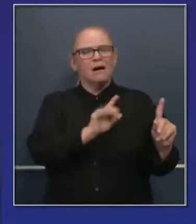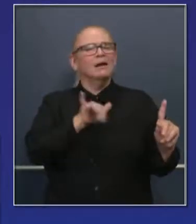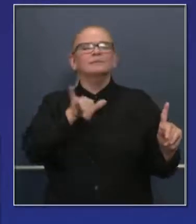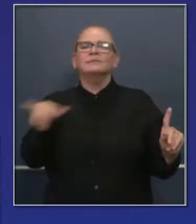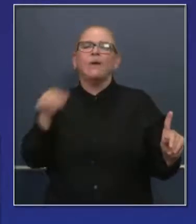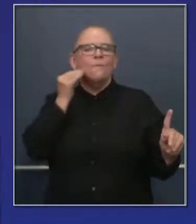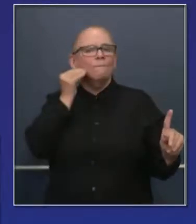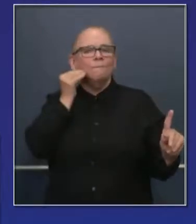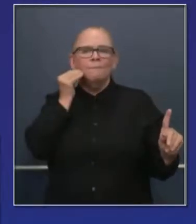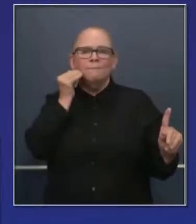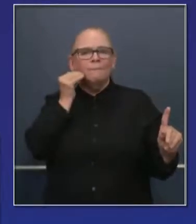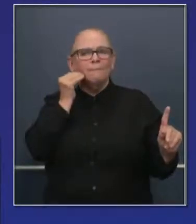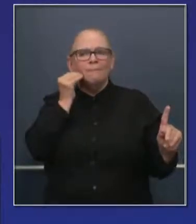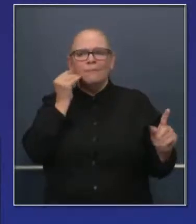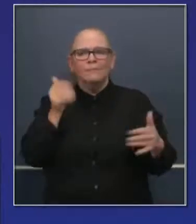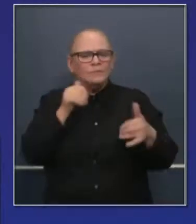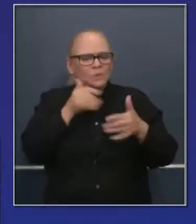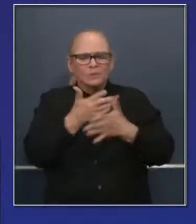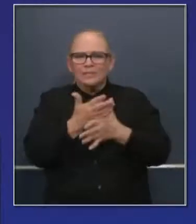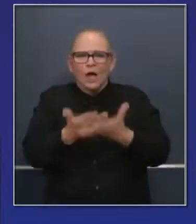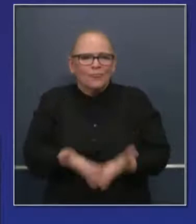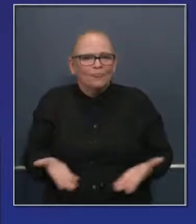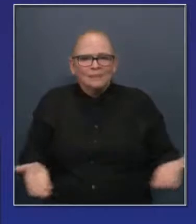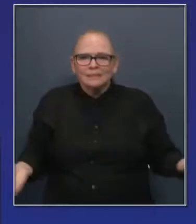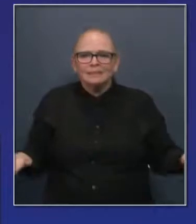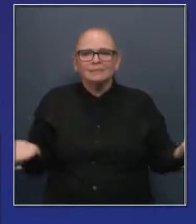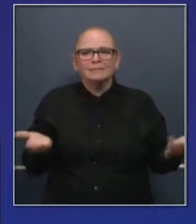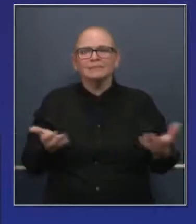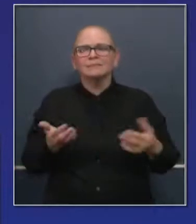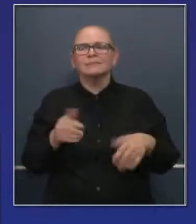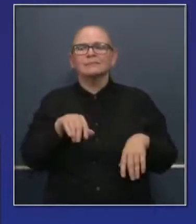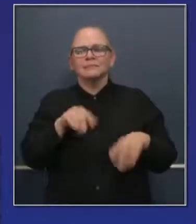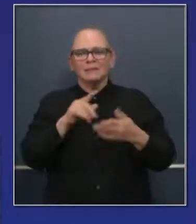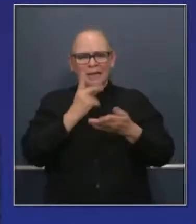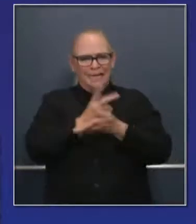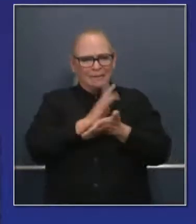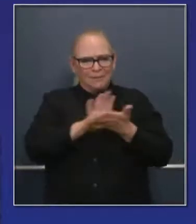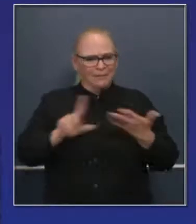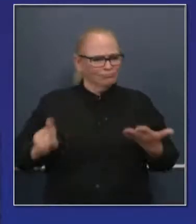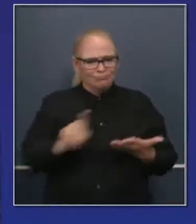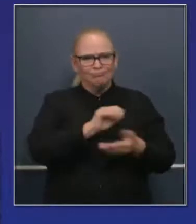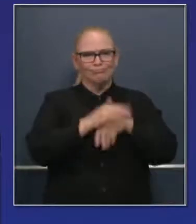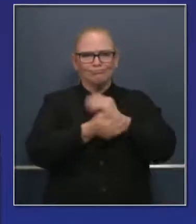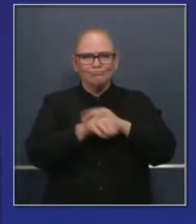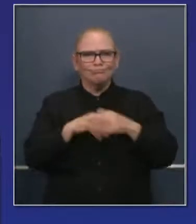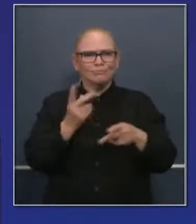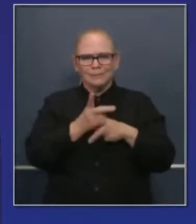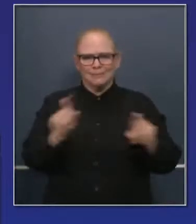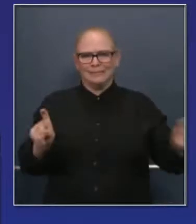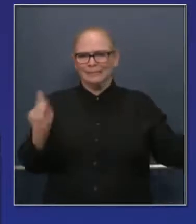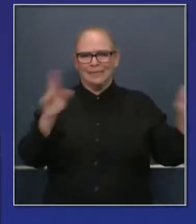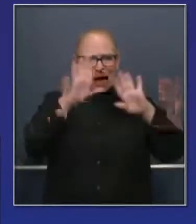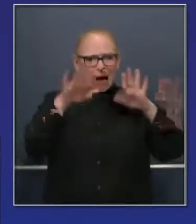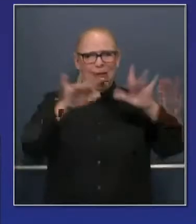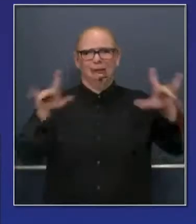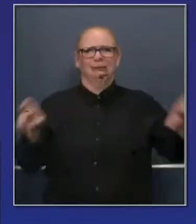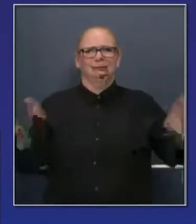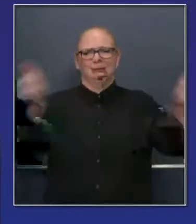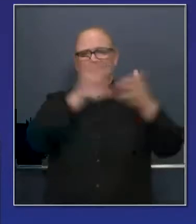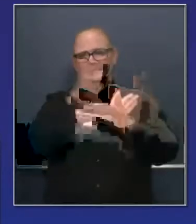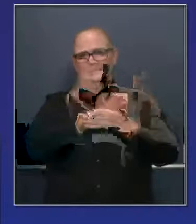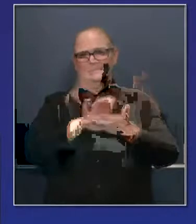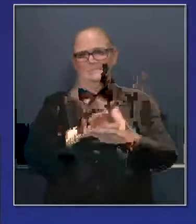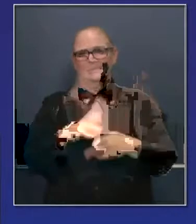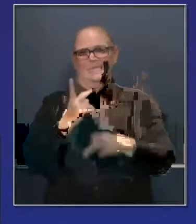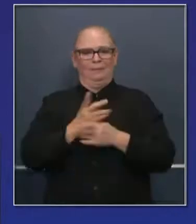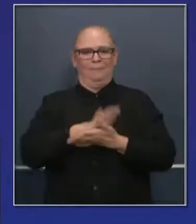Don't share items. Do the kind of disinfecting that is foundational in terms of mitigating